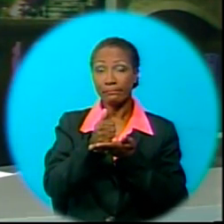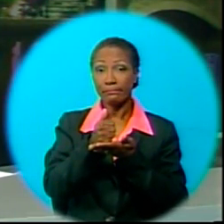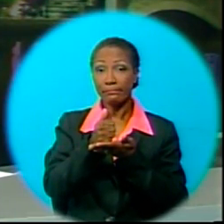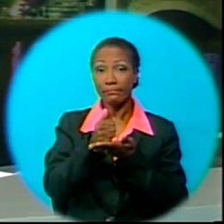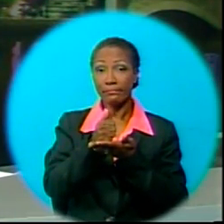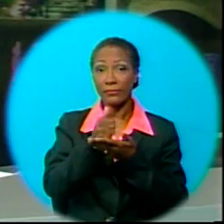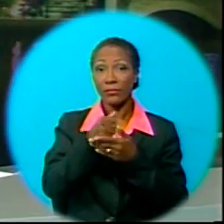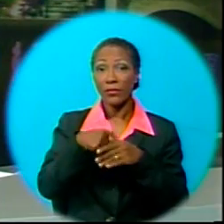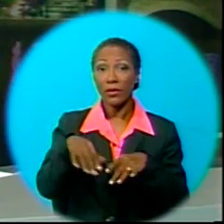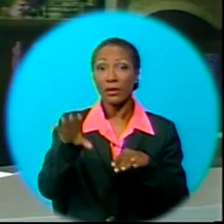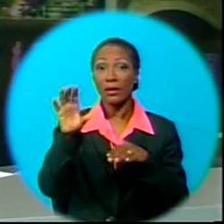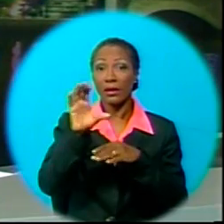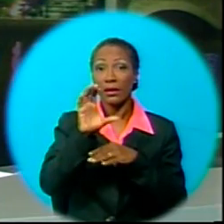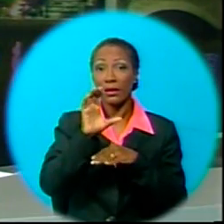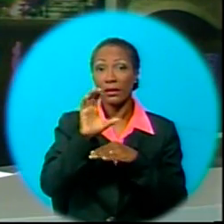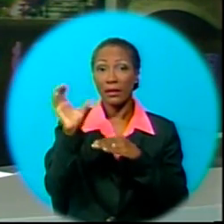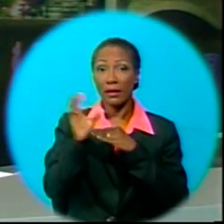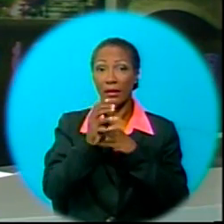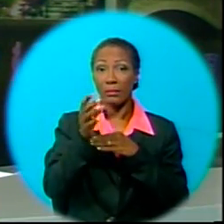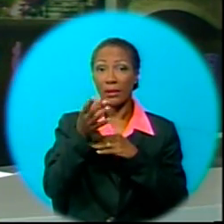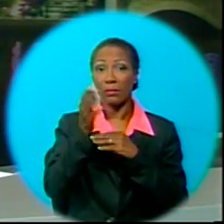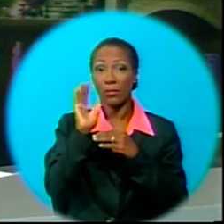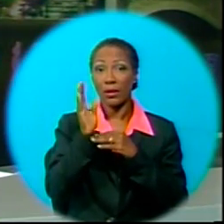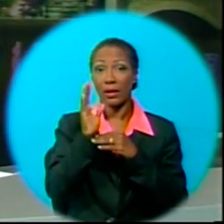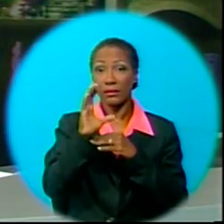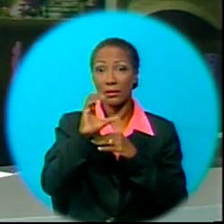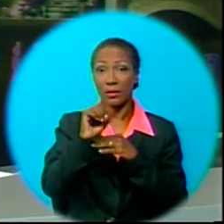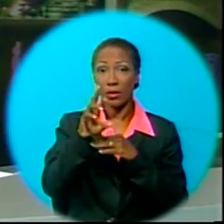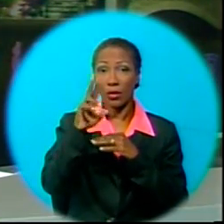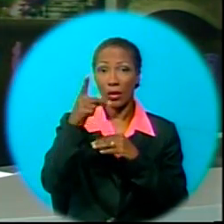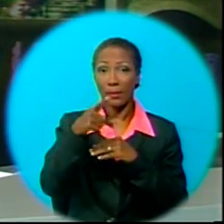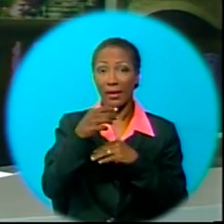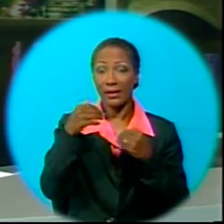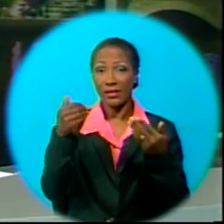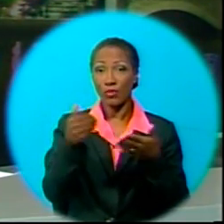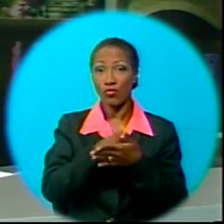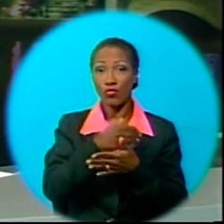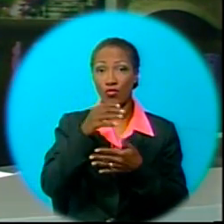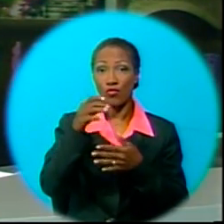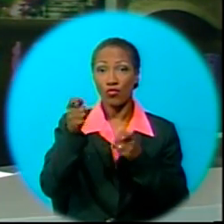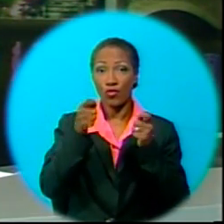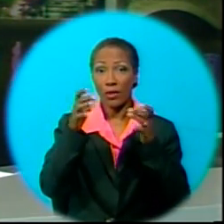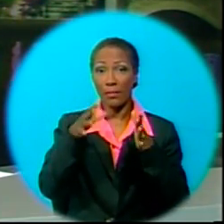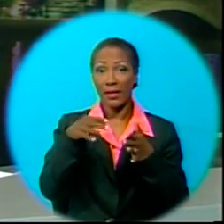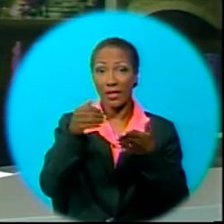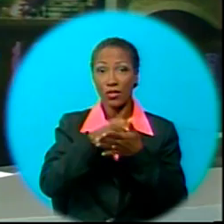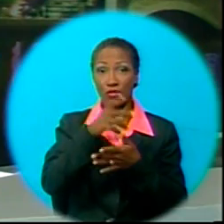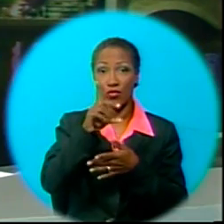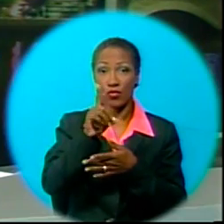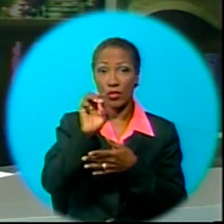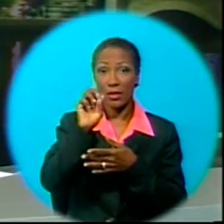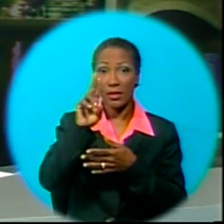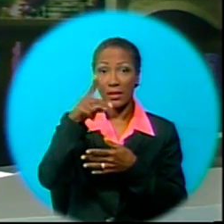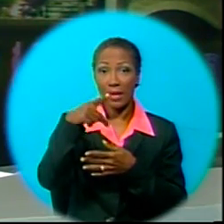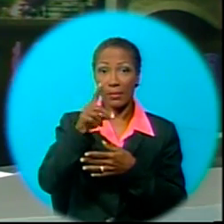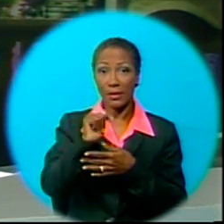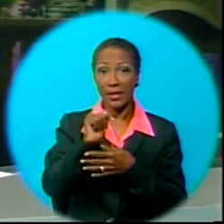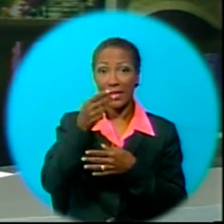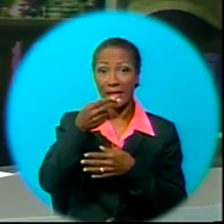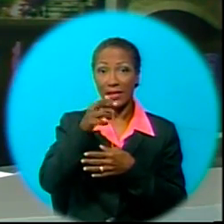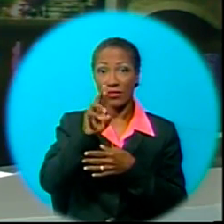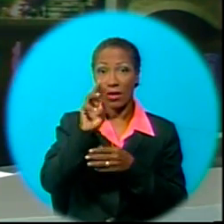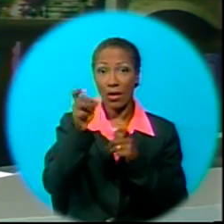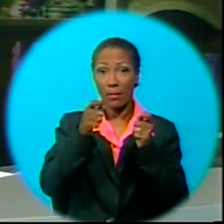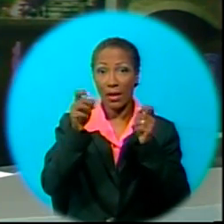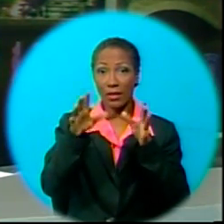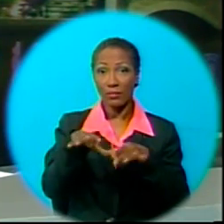The Caribbean Broadcasting Corporation, the CBC, has a new chairman and a new deputy. HR management consultant Peter Earle has